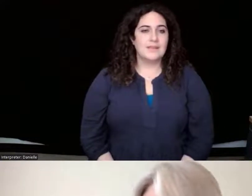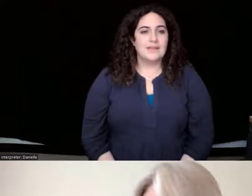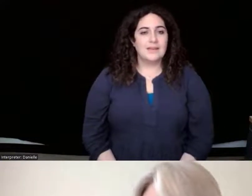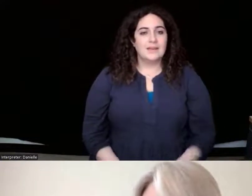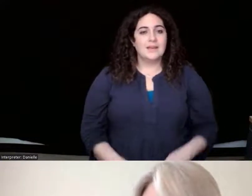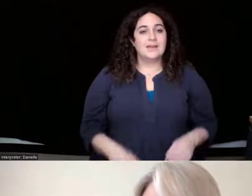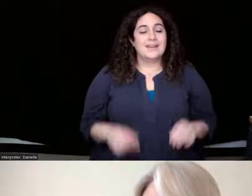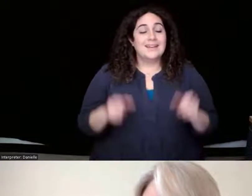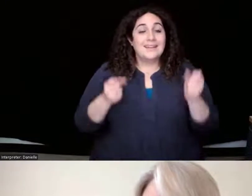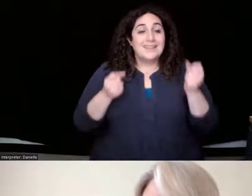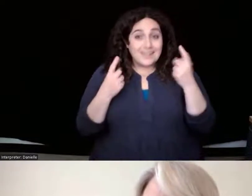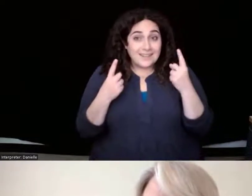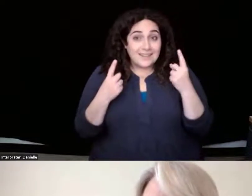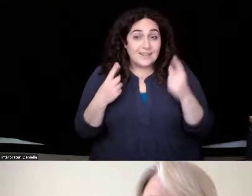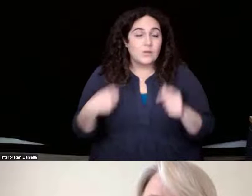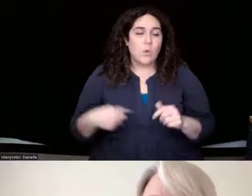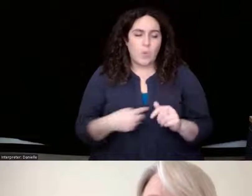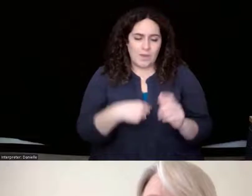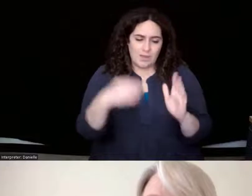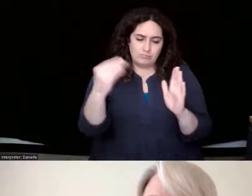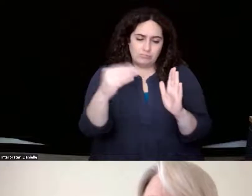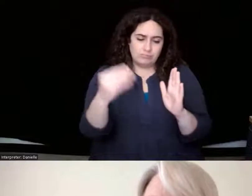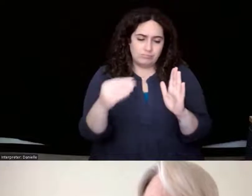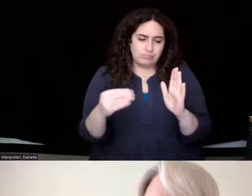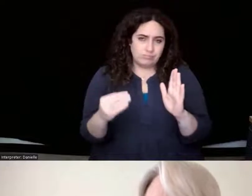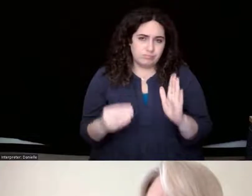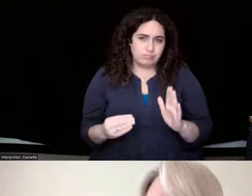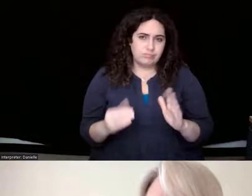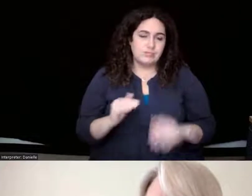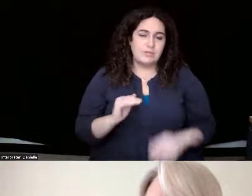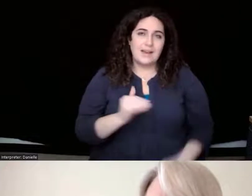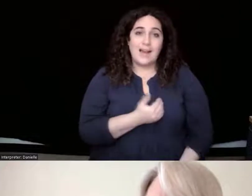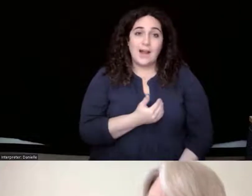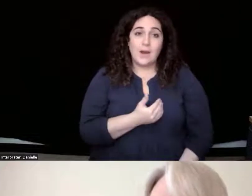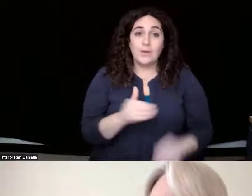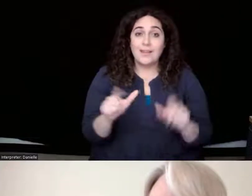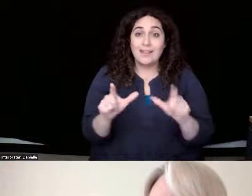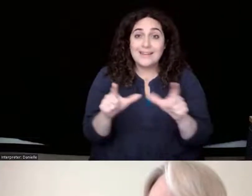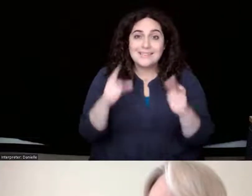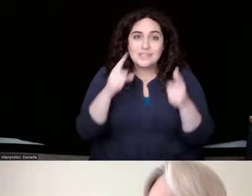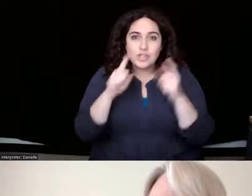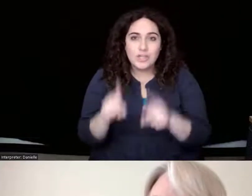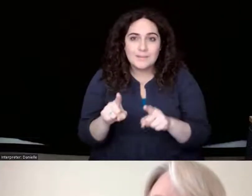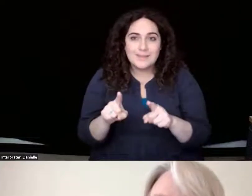things in our license agreements that I'm not confident we ever go check on.